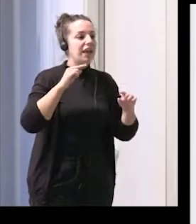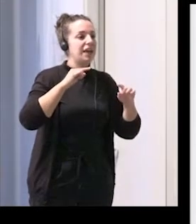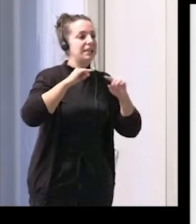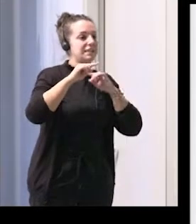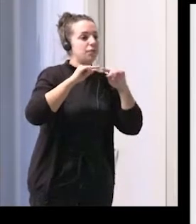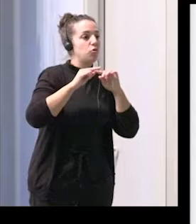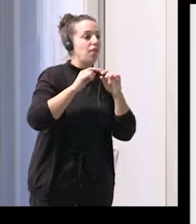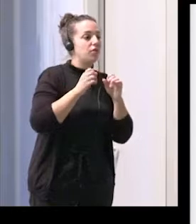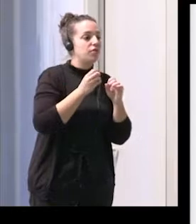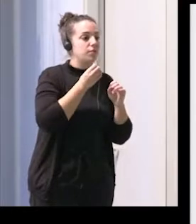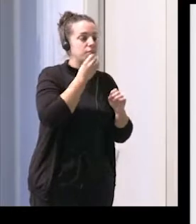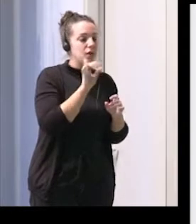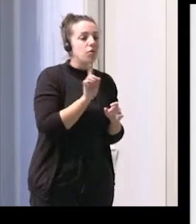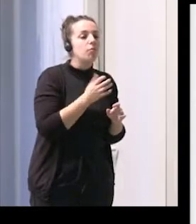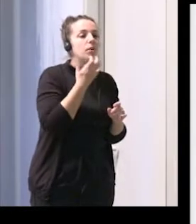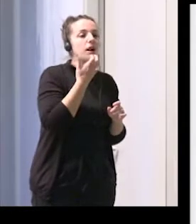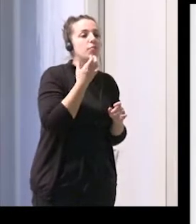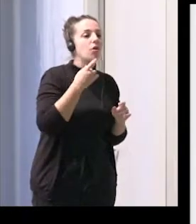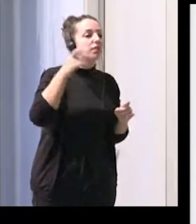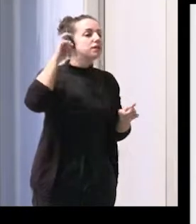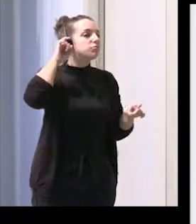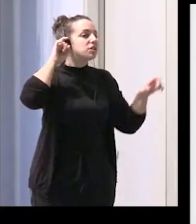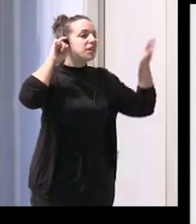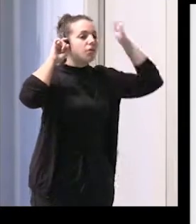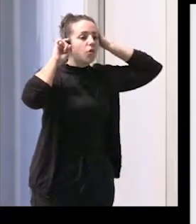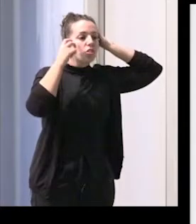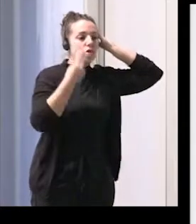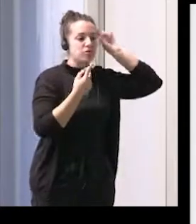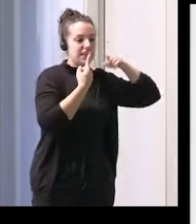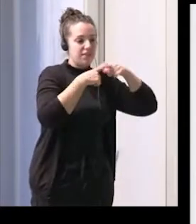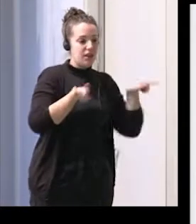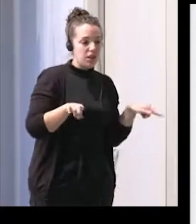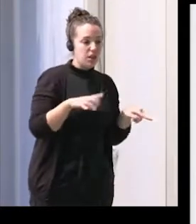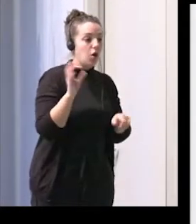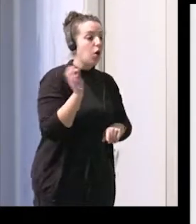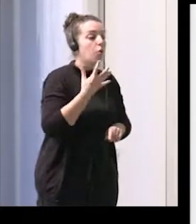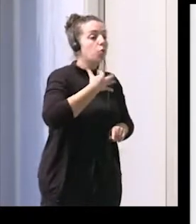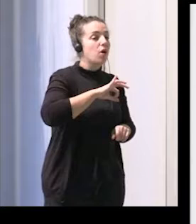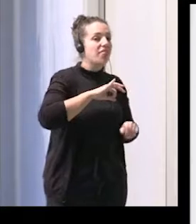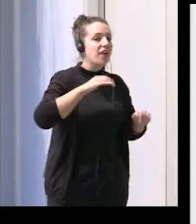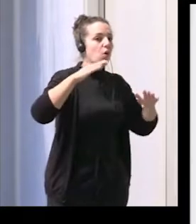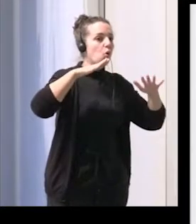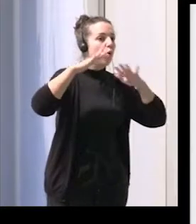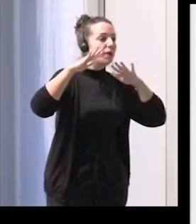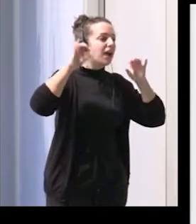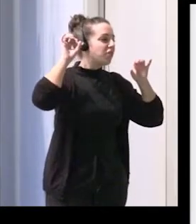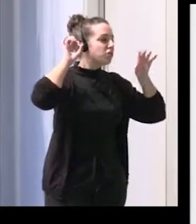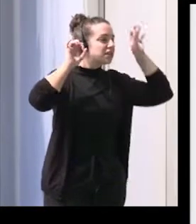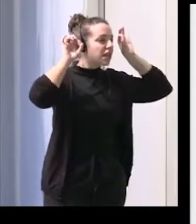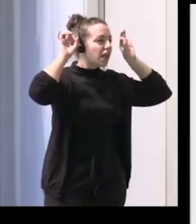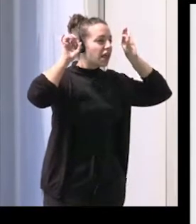devices that are different or maybe in slightly different places in each cochlea in the same